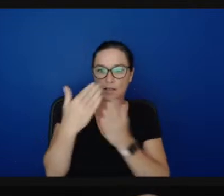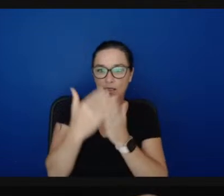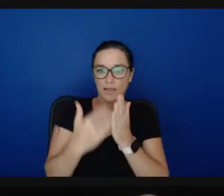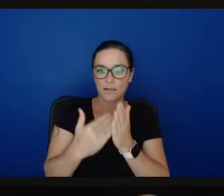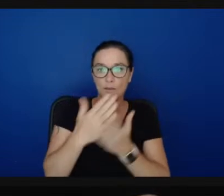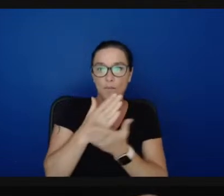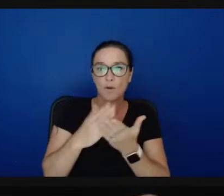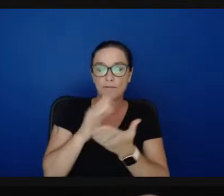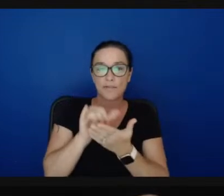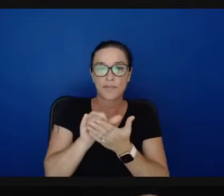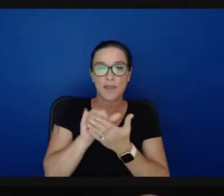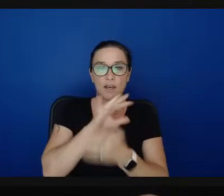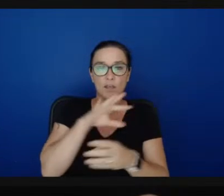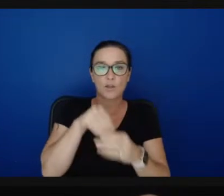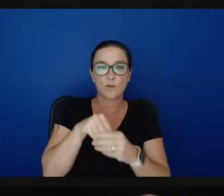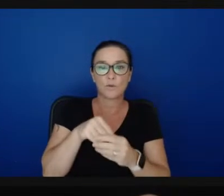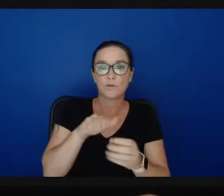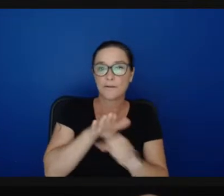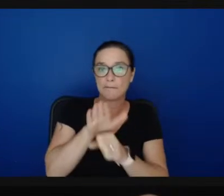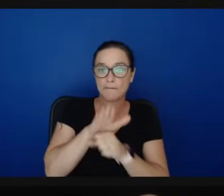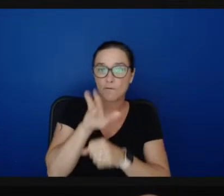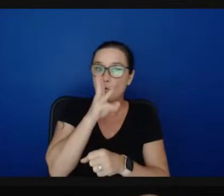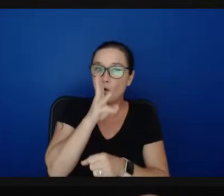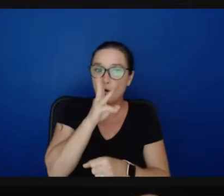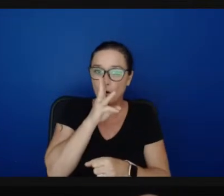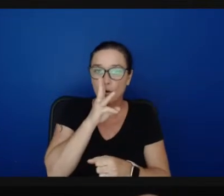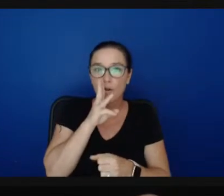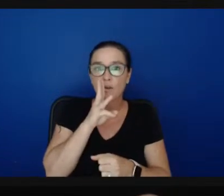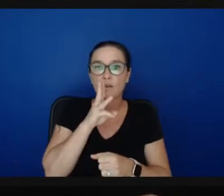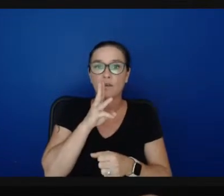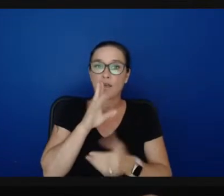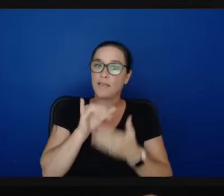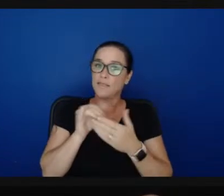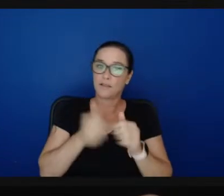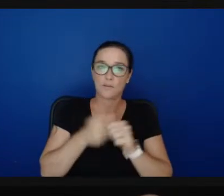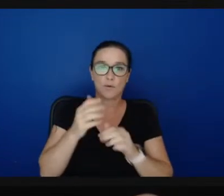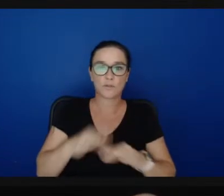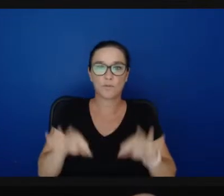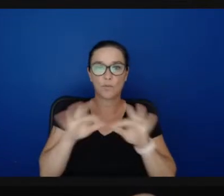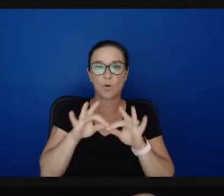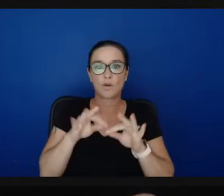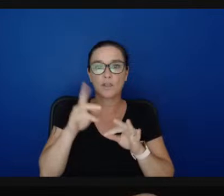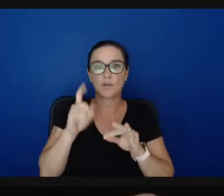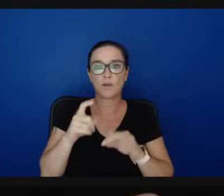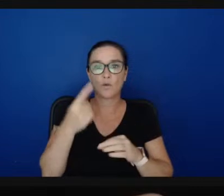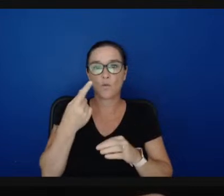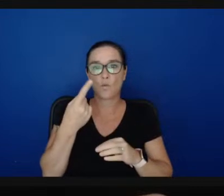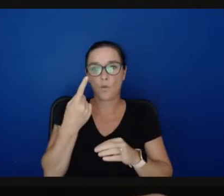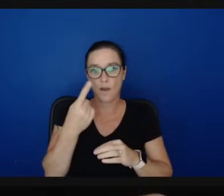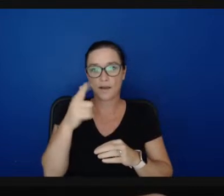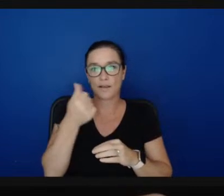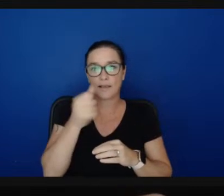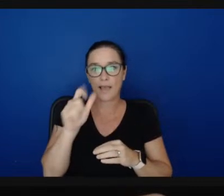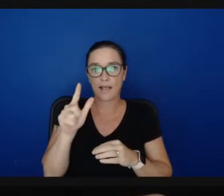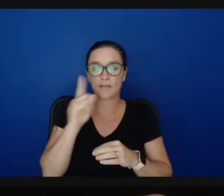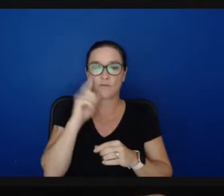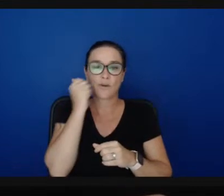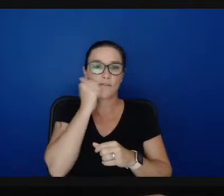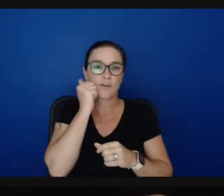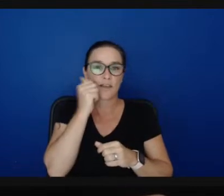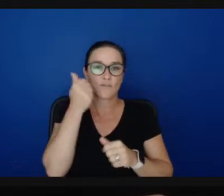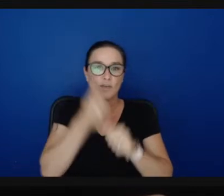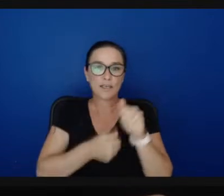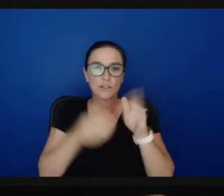includes having enough water, right, our most important resource, minimum 1 gallon each day per person.